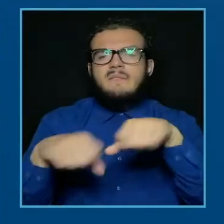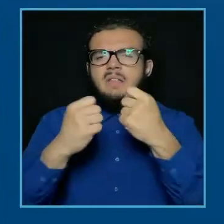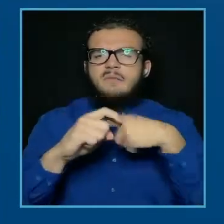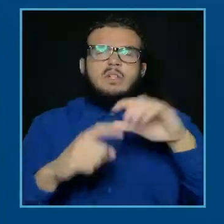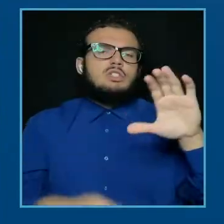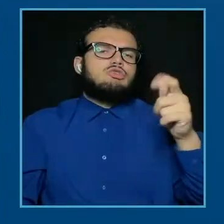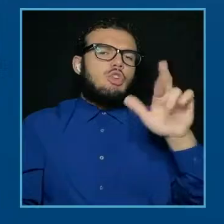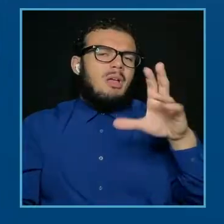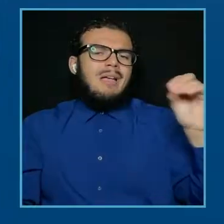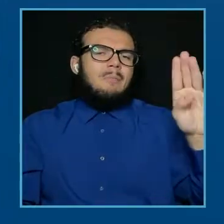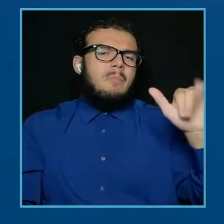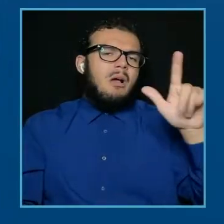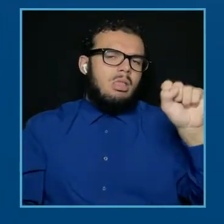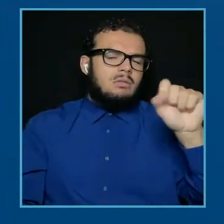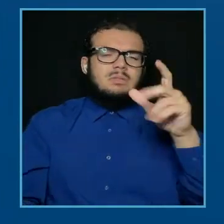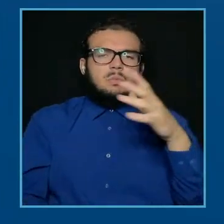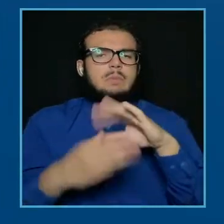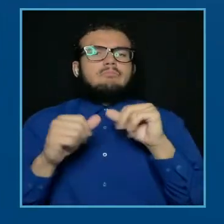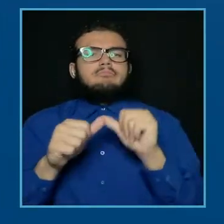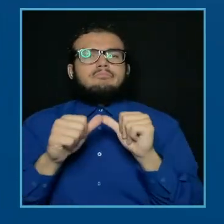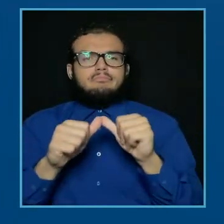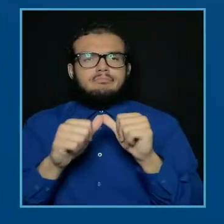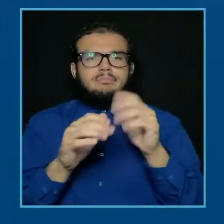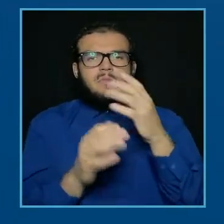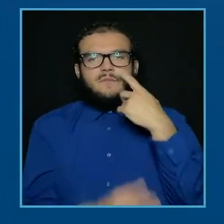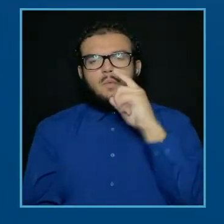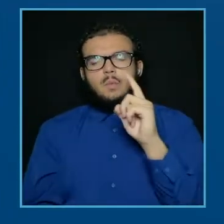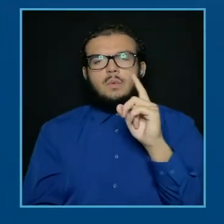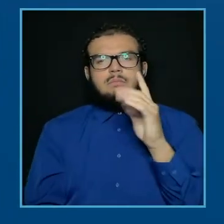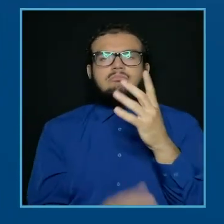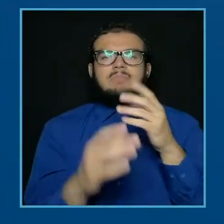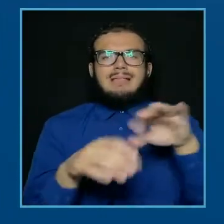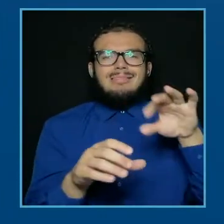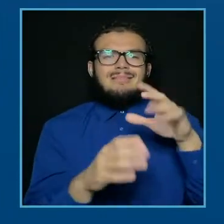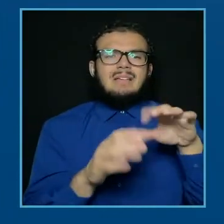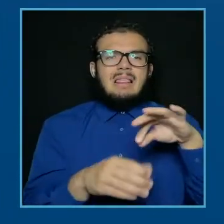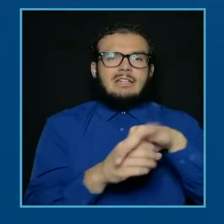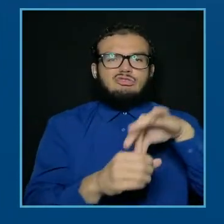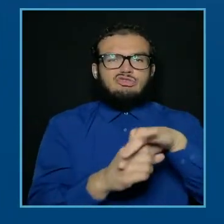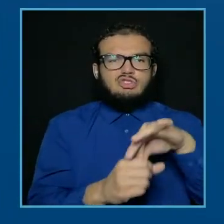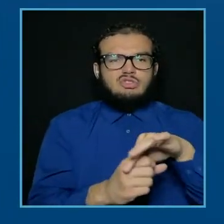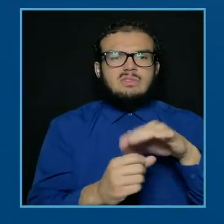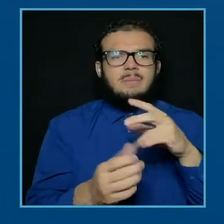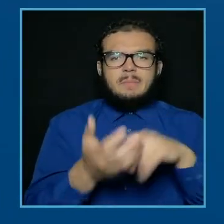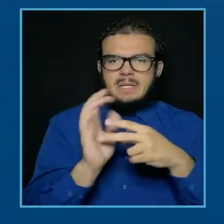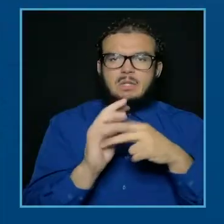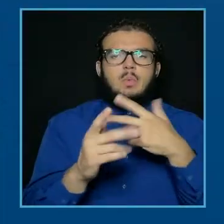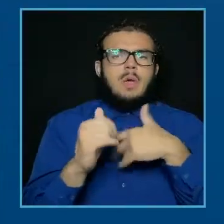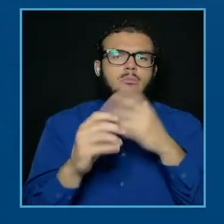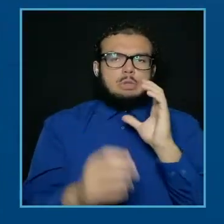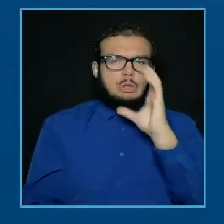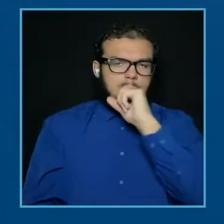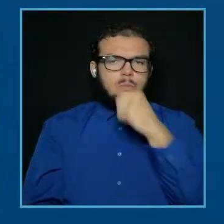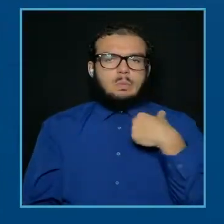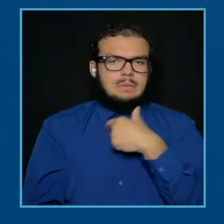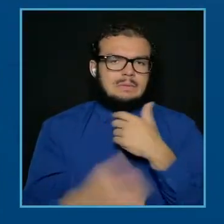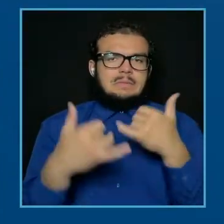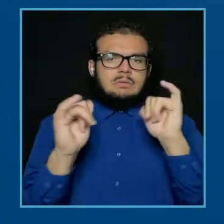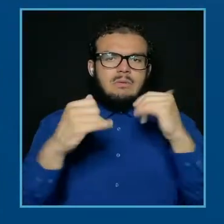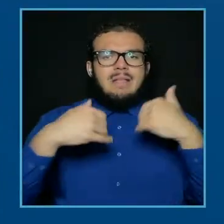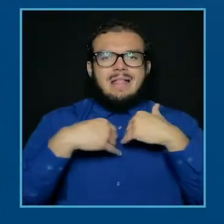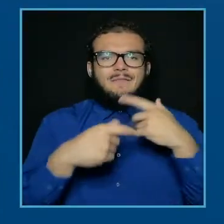saying we're continuing the election. So we want to presume that we're having a